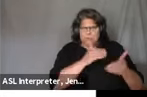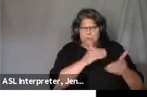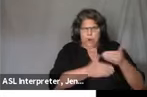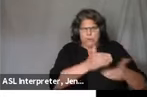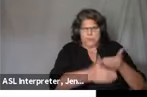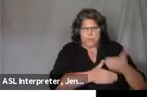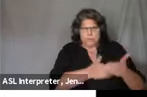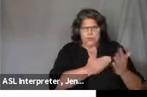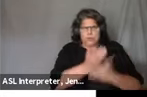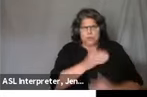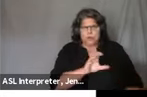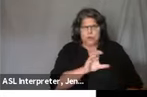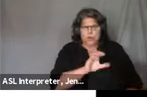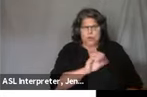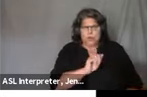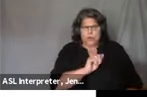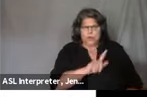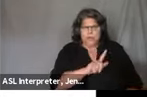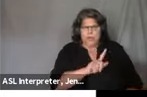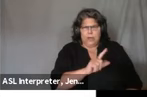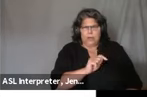through Caltrans.